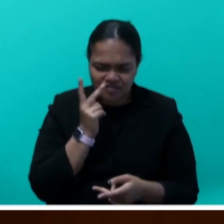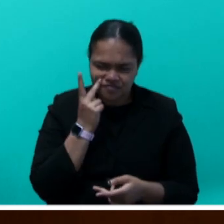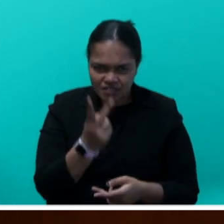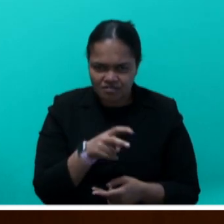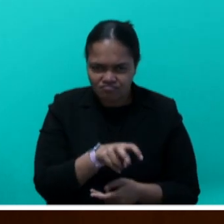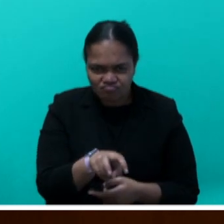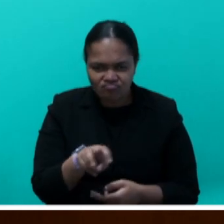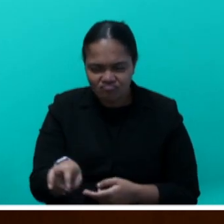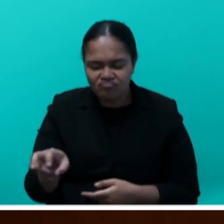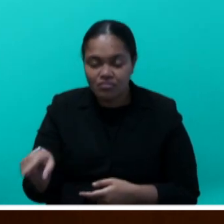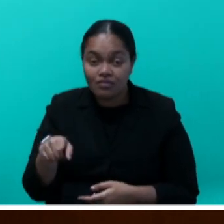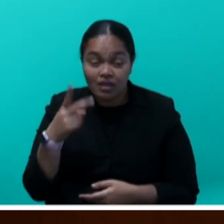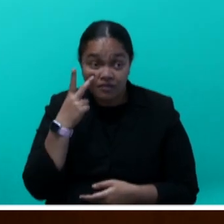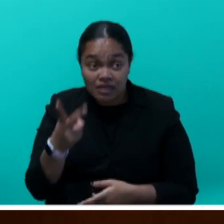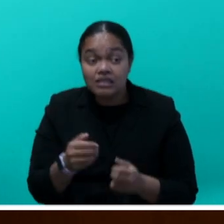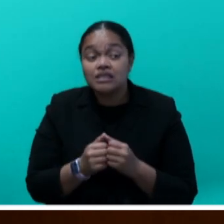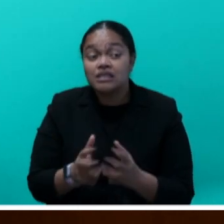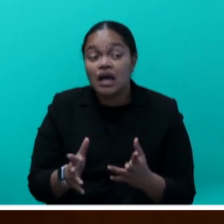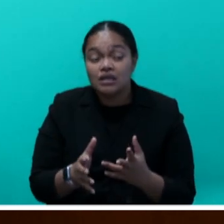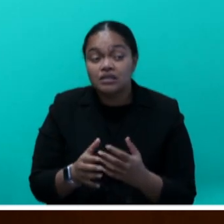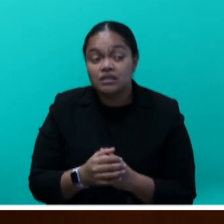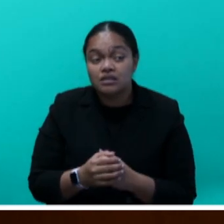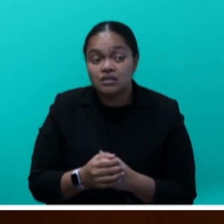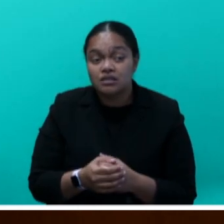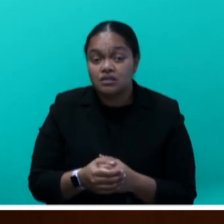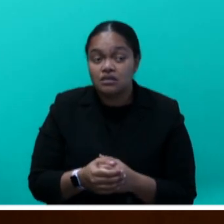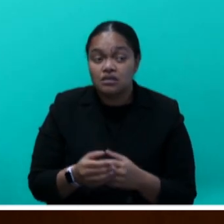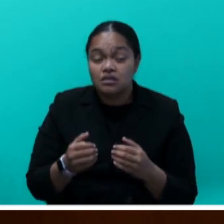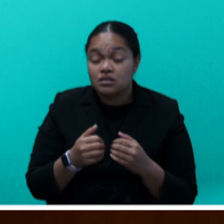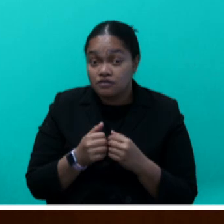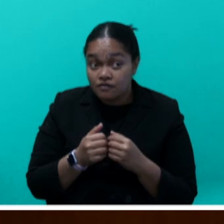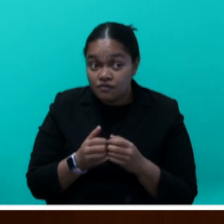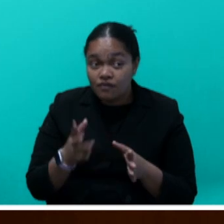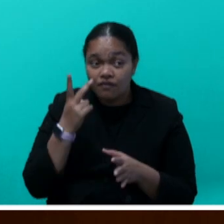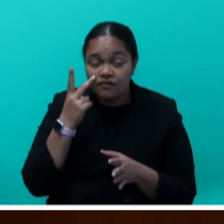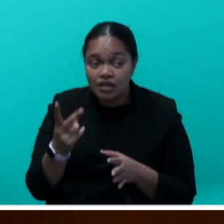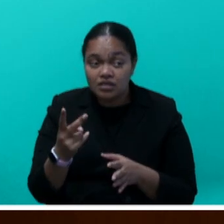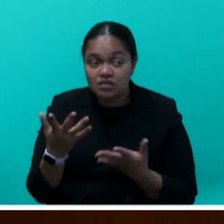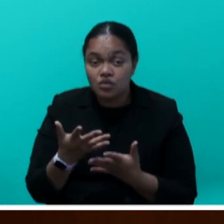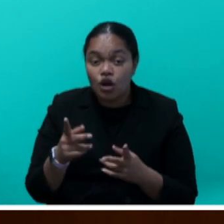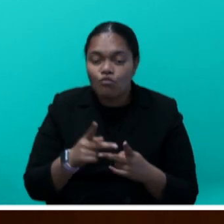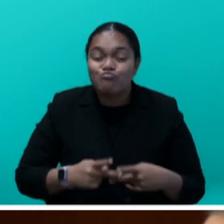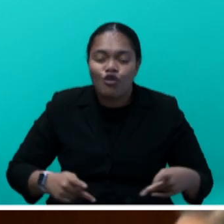this visit started with, the whole visit started with the visit to those three provinces.